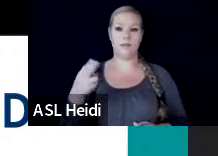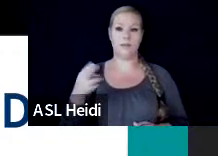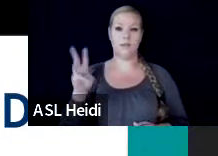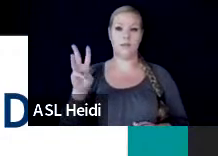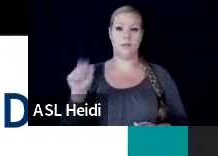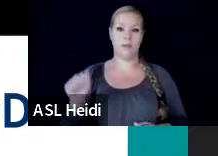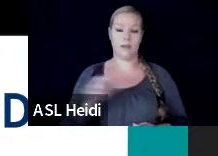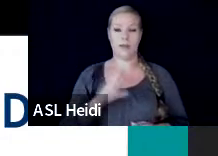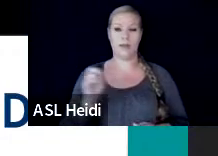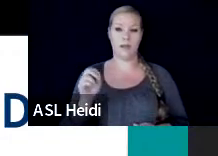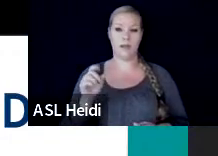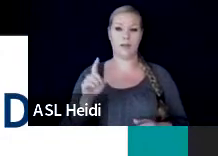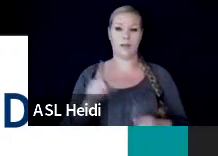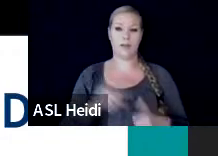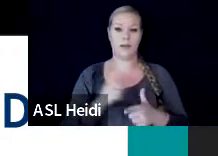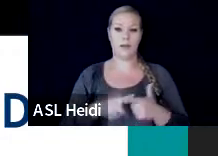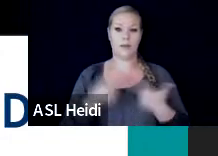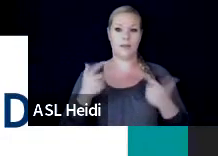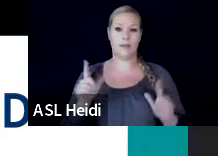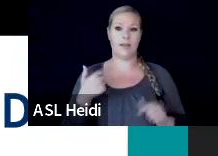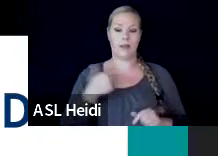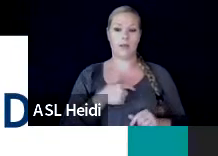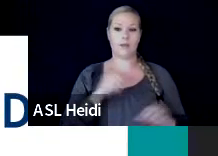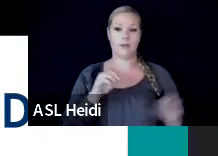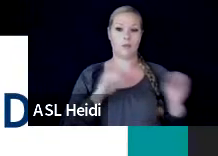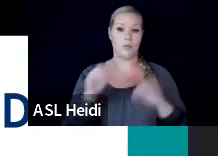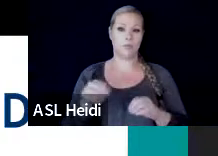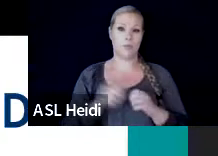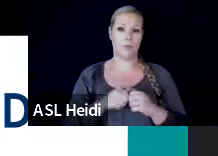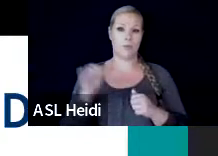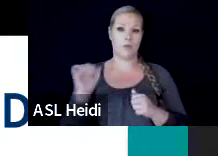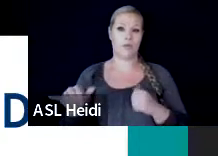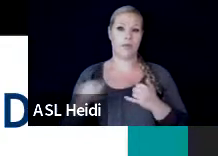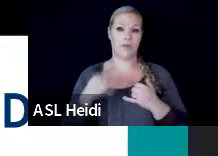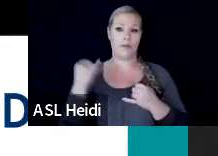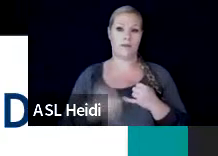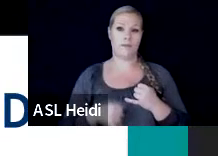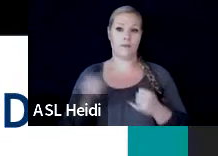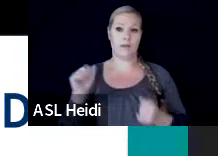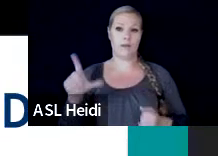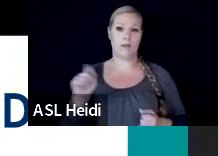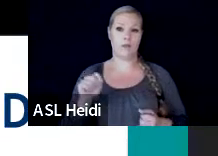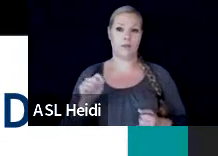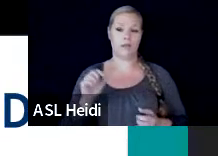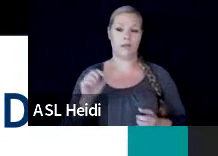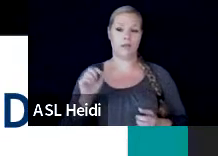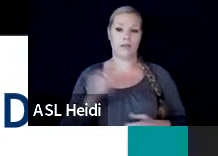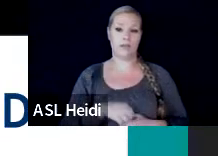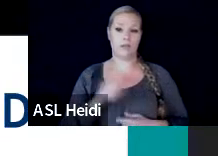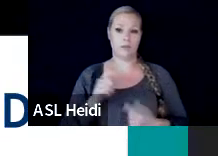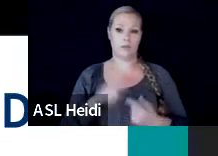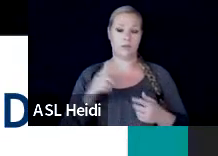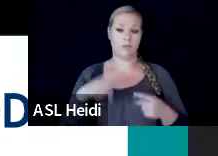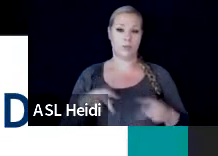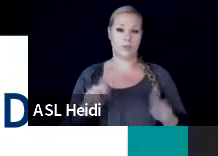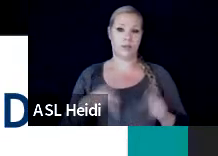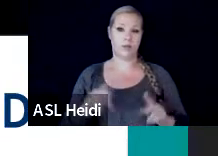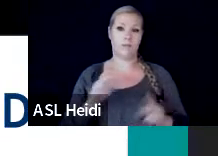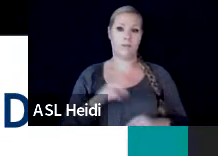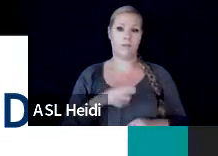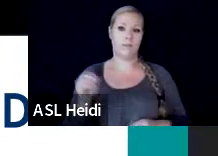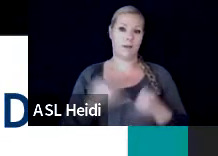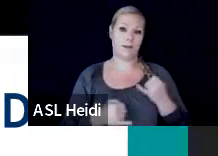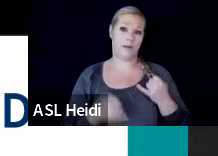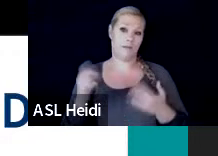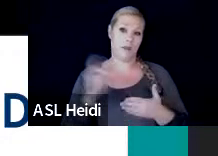then allows us to move with that final alternative into permitting and final design,